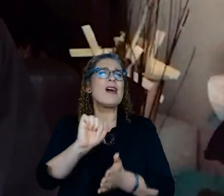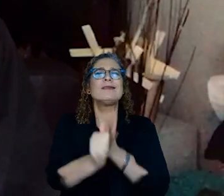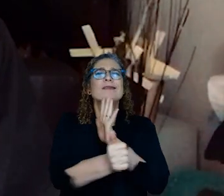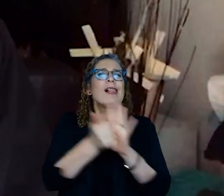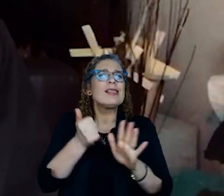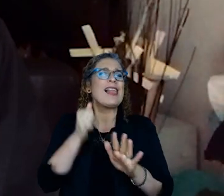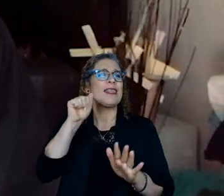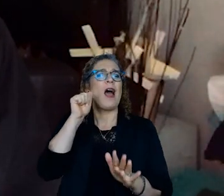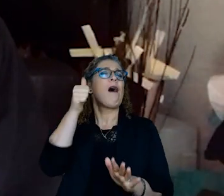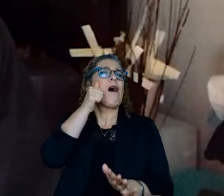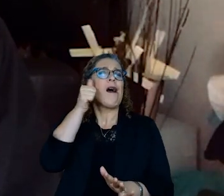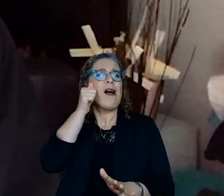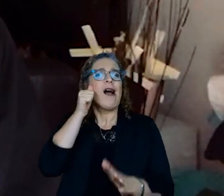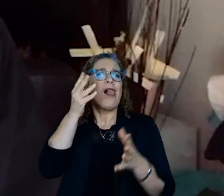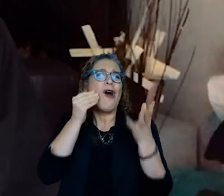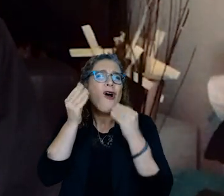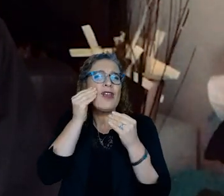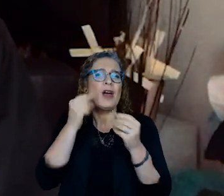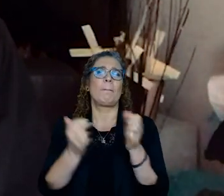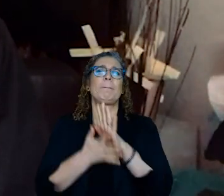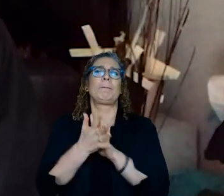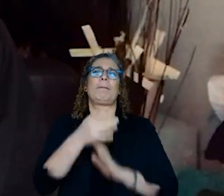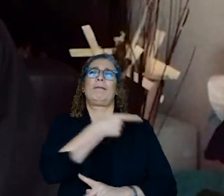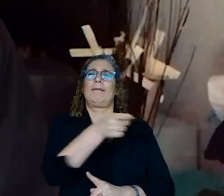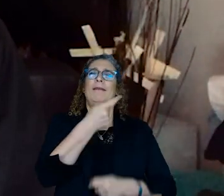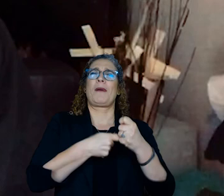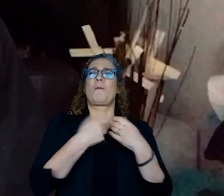and insights, many will be restored to health.